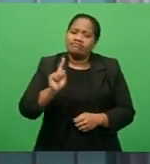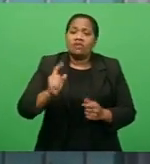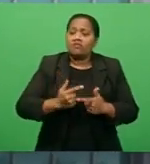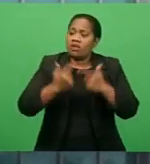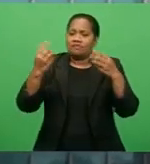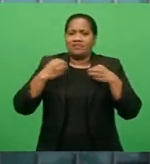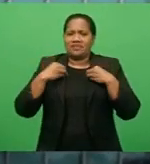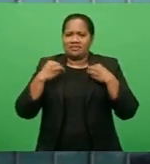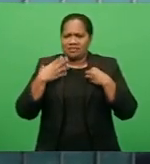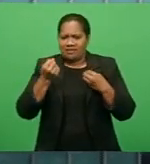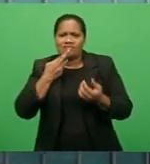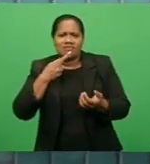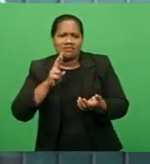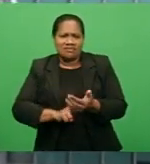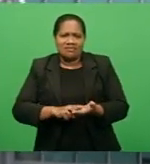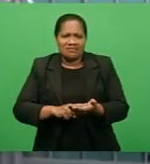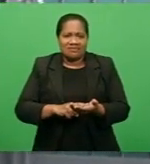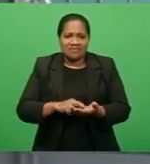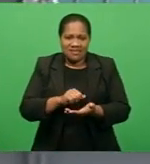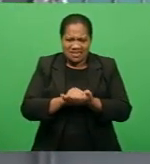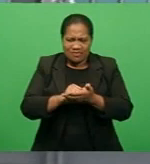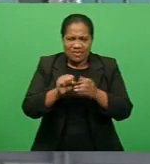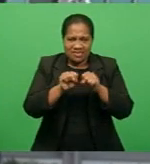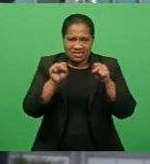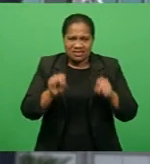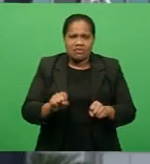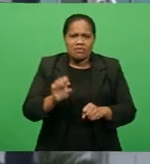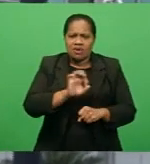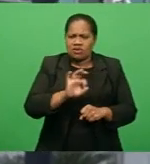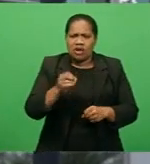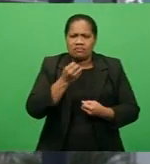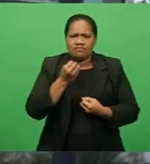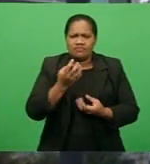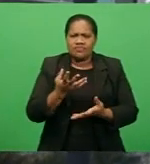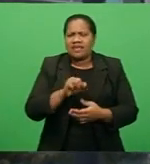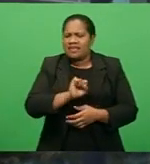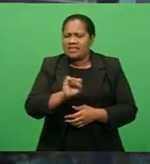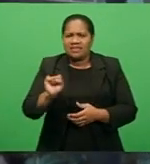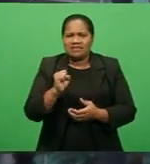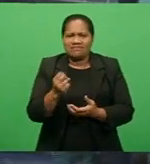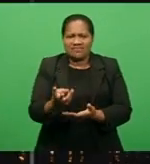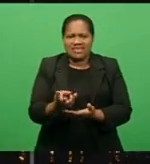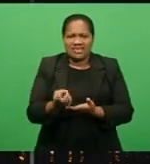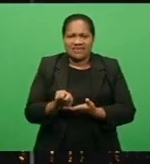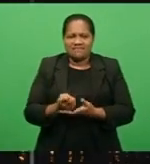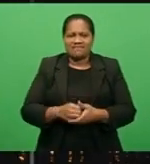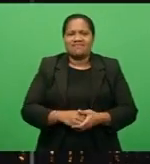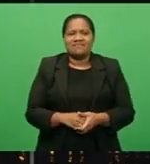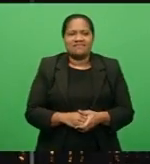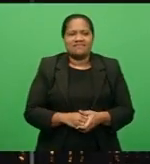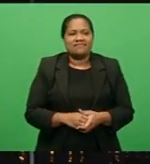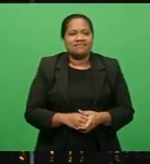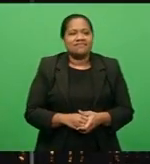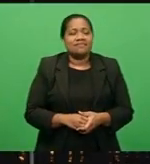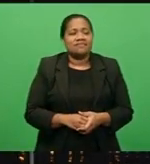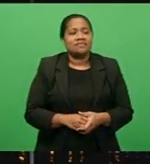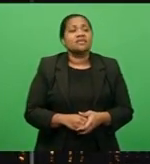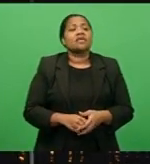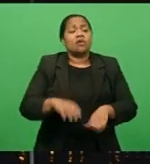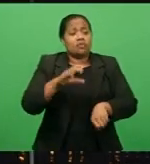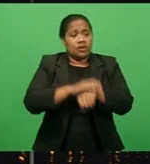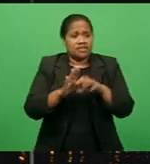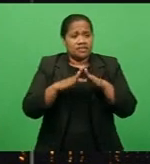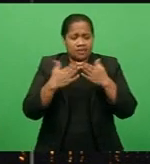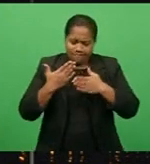sophisticated record-keeping system, not declaring their income. Kelly Vadala, FBC News. Police are working round the clock to